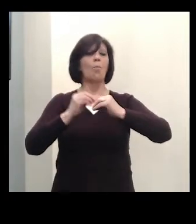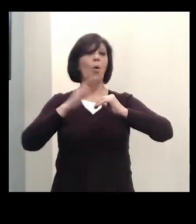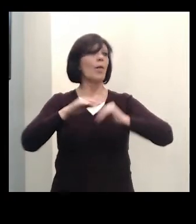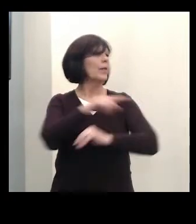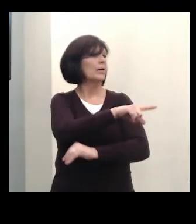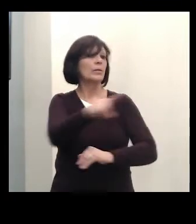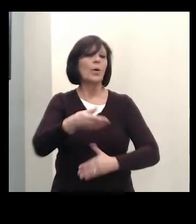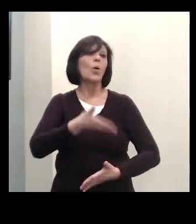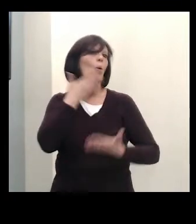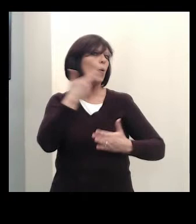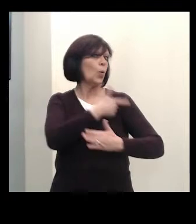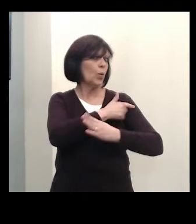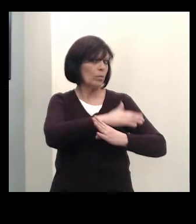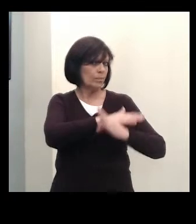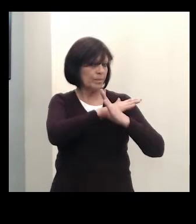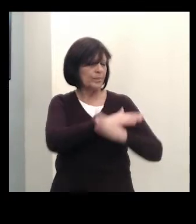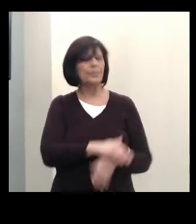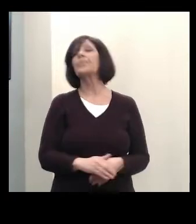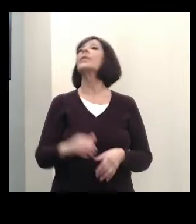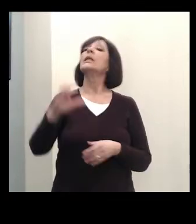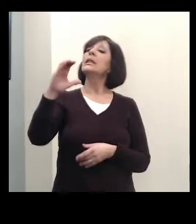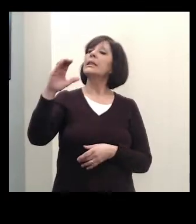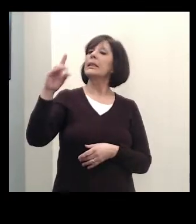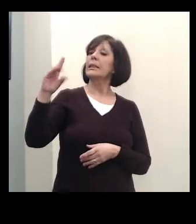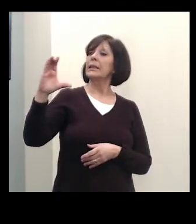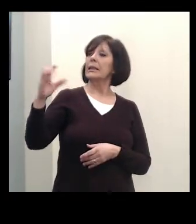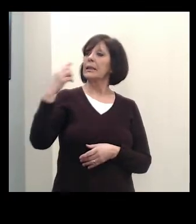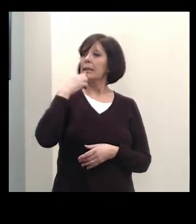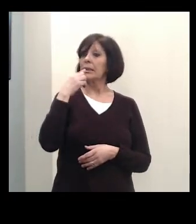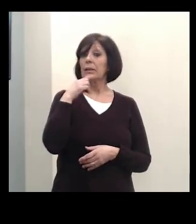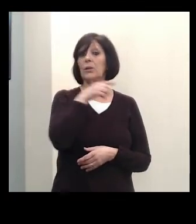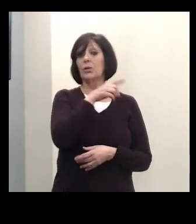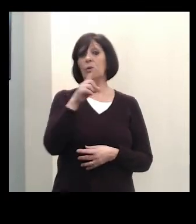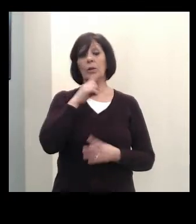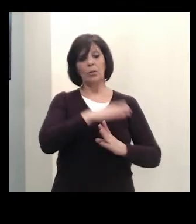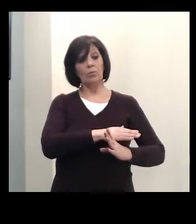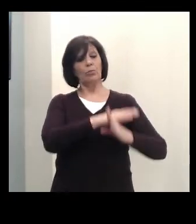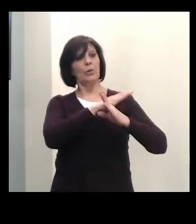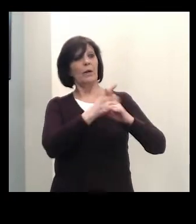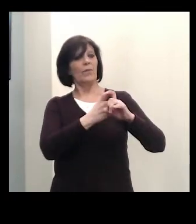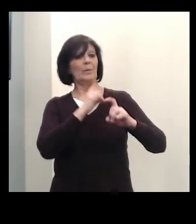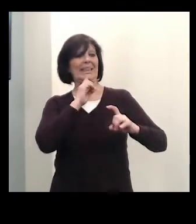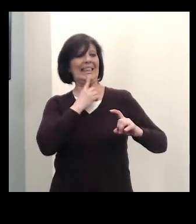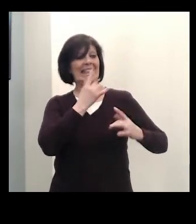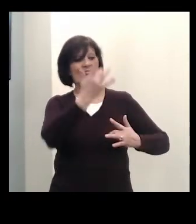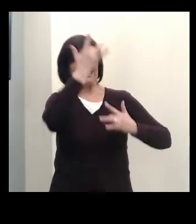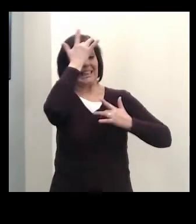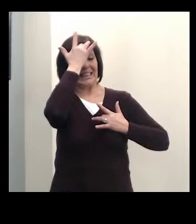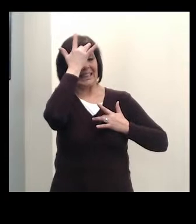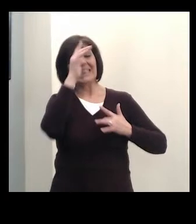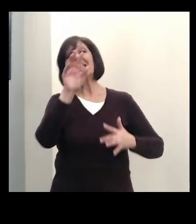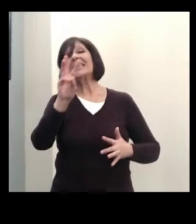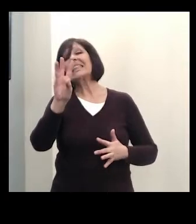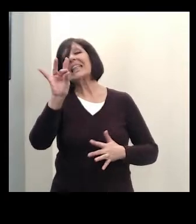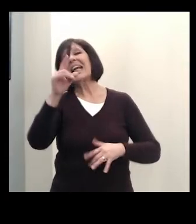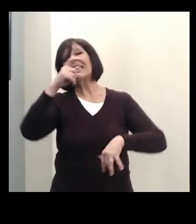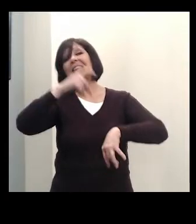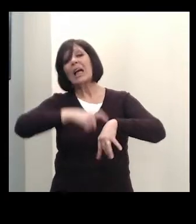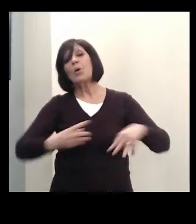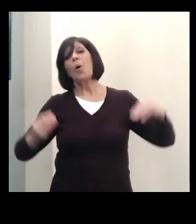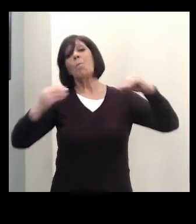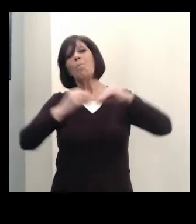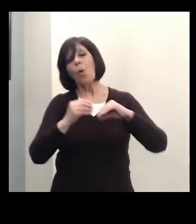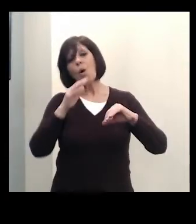CDC released that you are protected from serious illness or death 68 times more than someone who's unvaccinated if you've